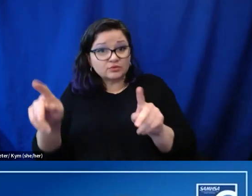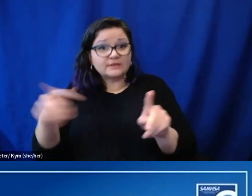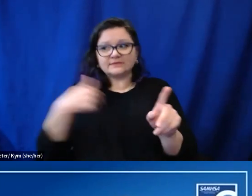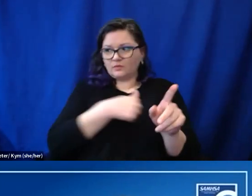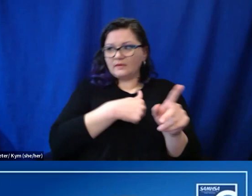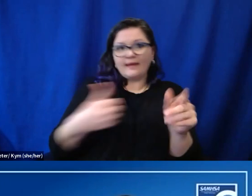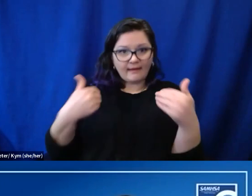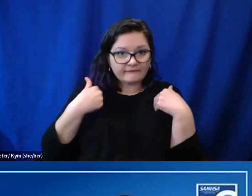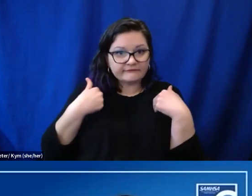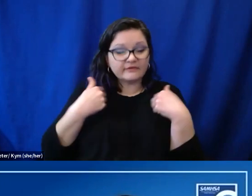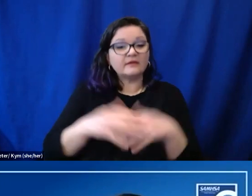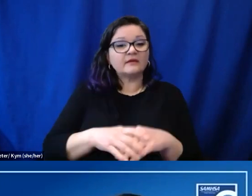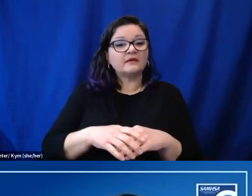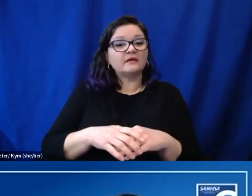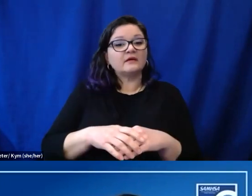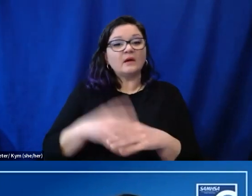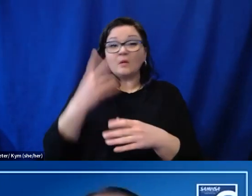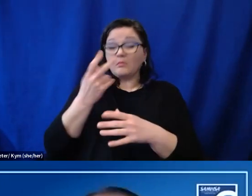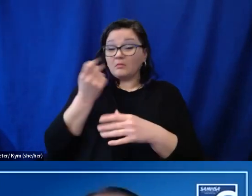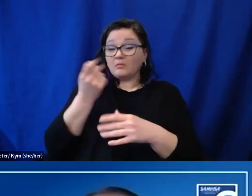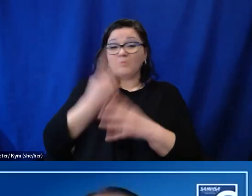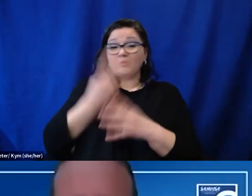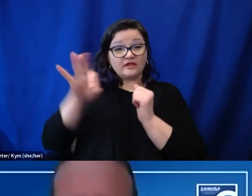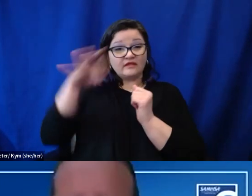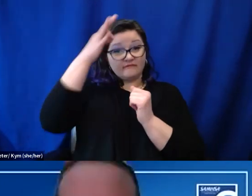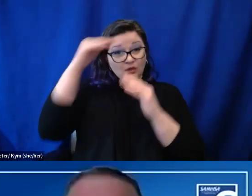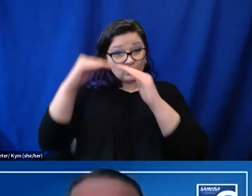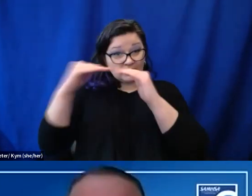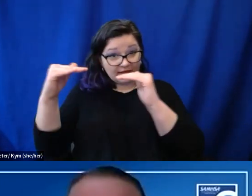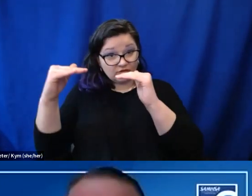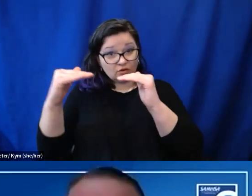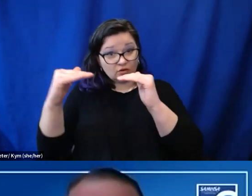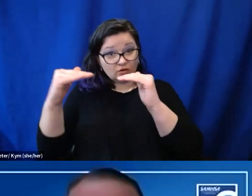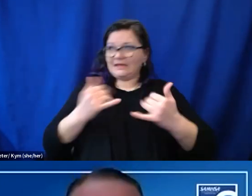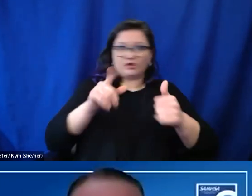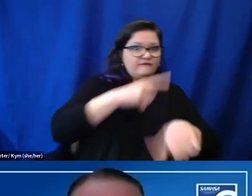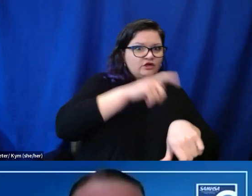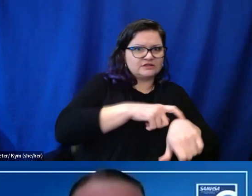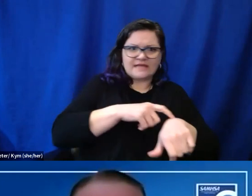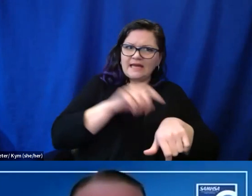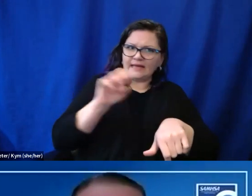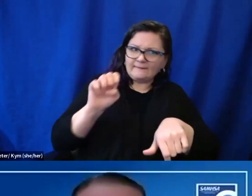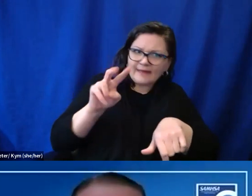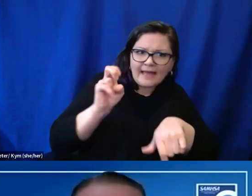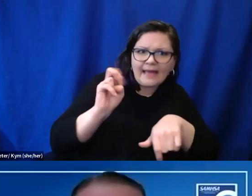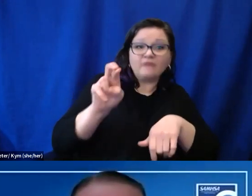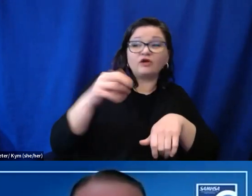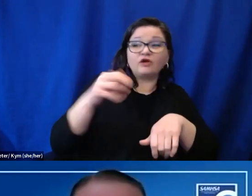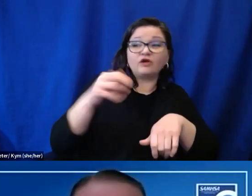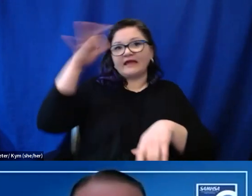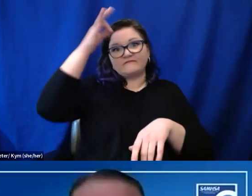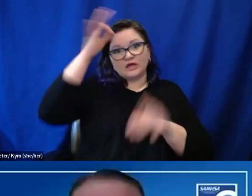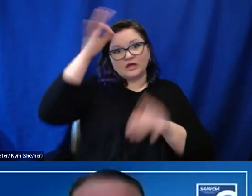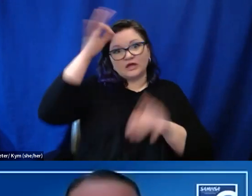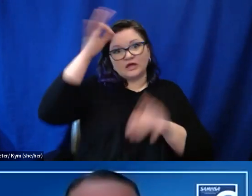have both at the federal level, as this is the first time ever that we have a federal Office of